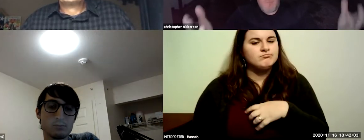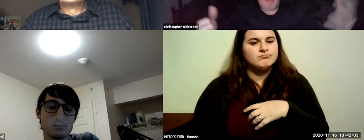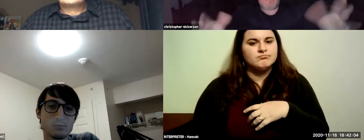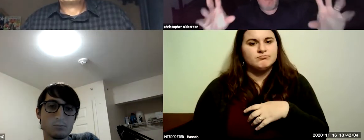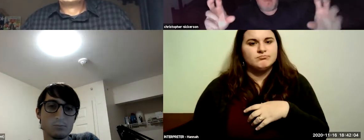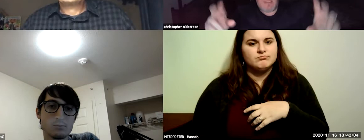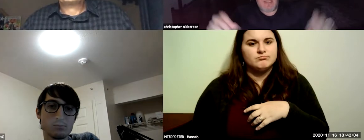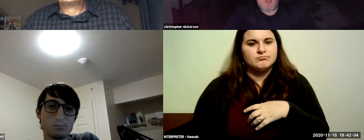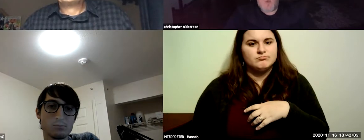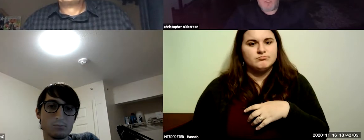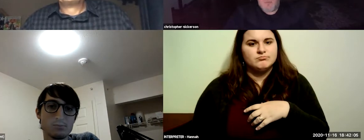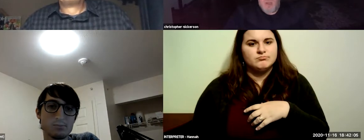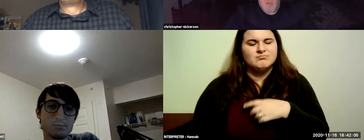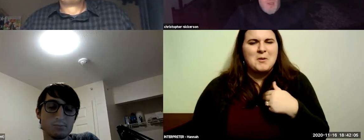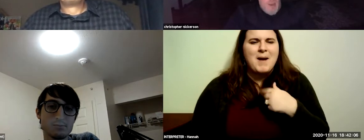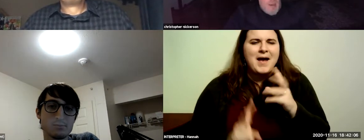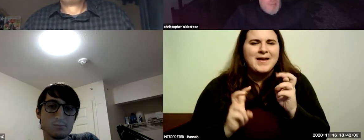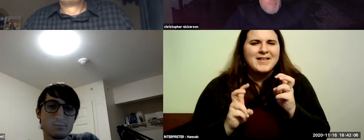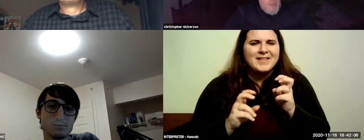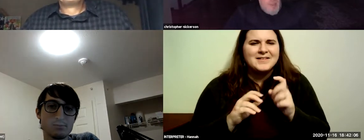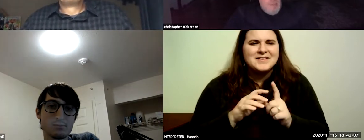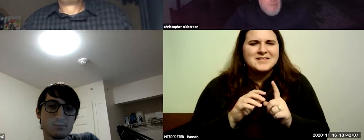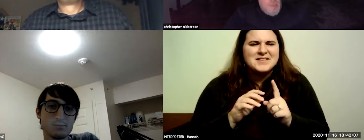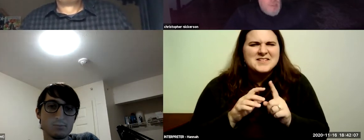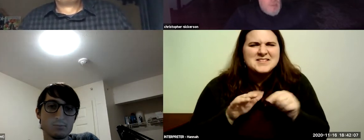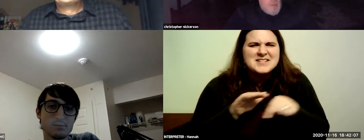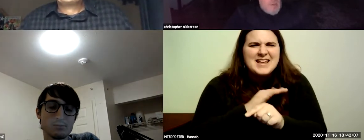I'll give you my sneak question, right?